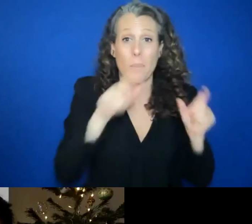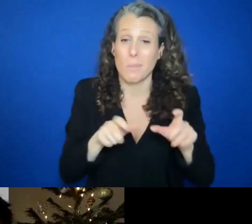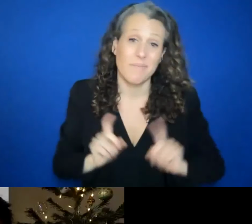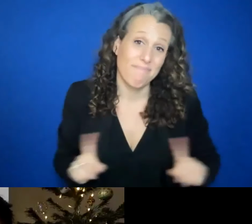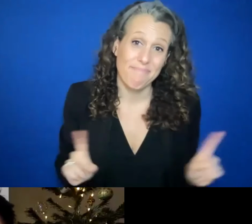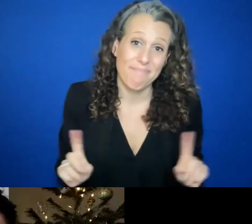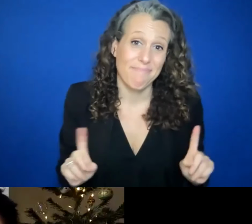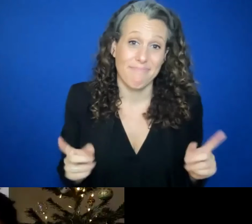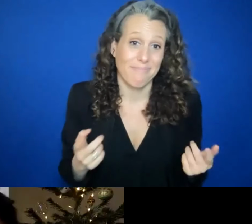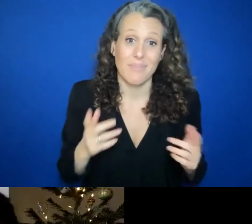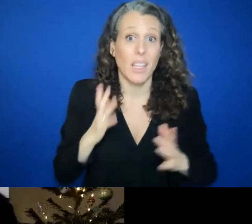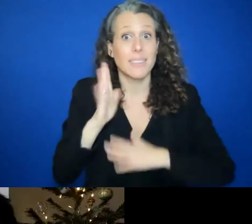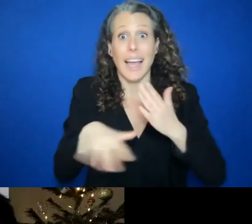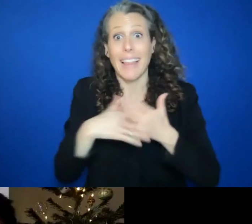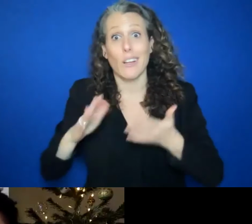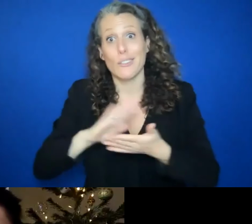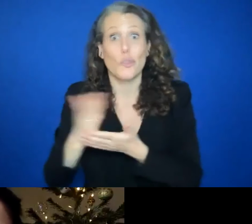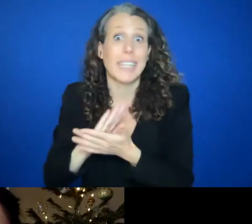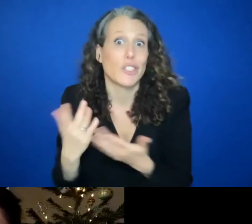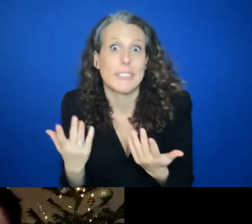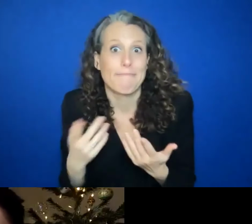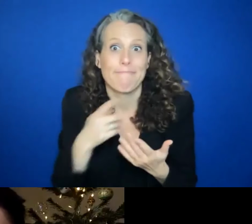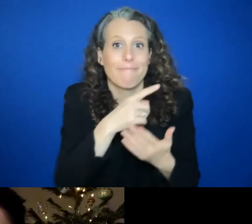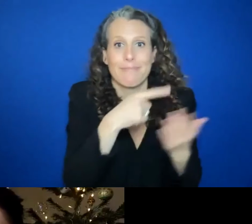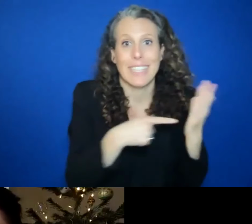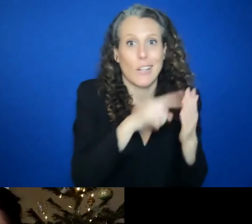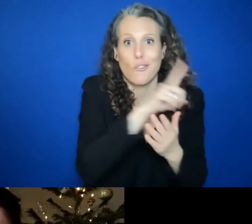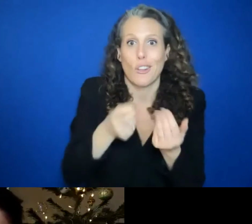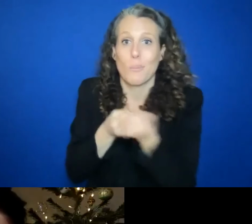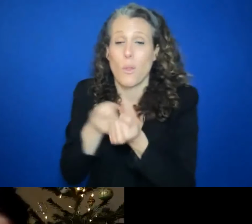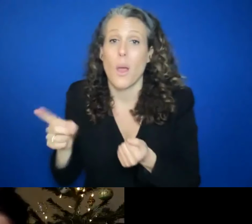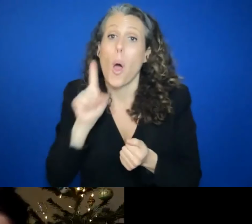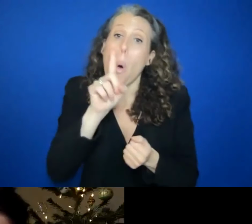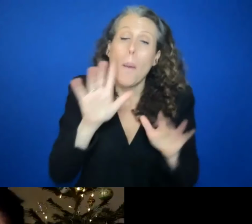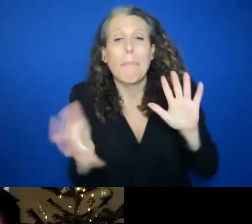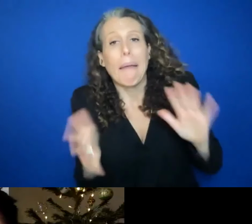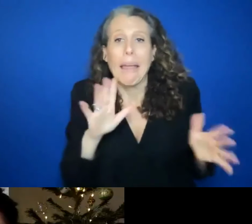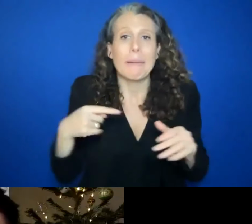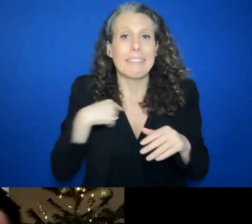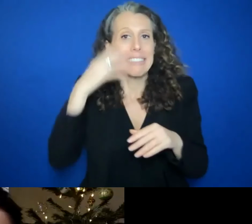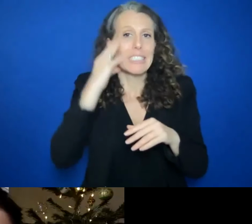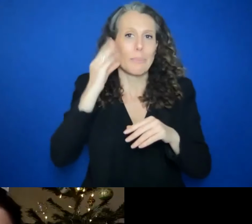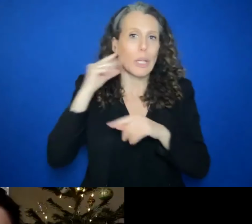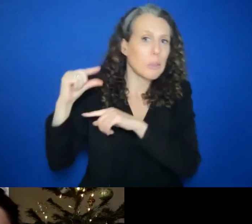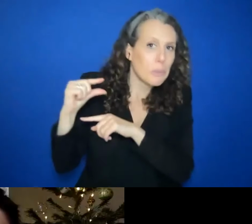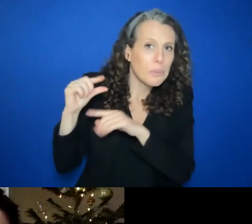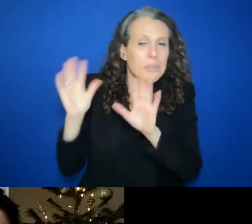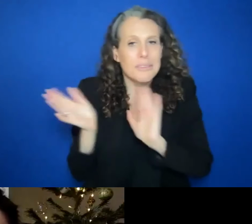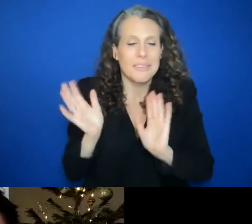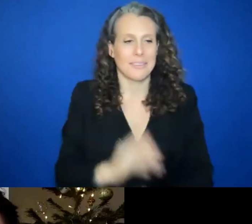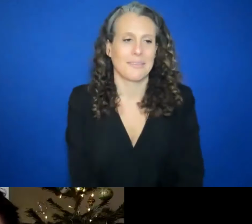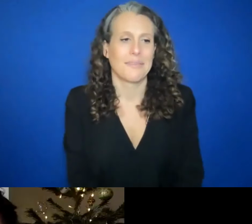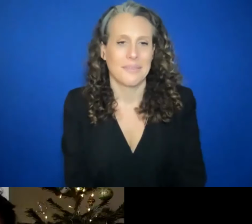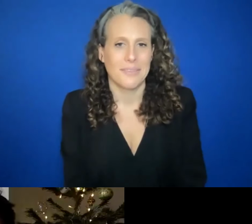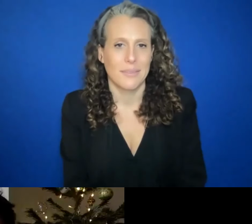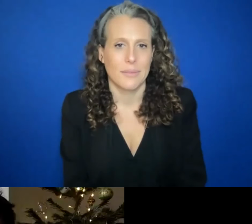support sign language interpretation, for example, although it also might be our lack of experience as well. So apologies for that. So